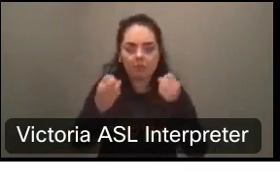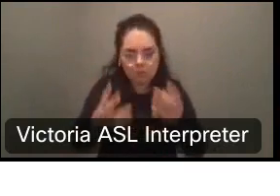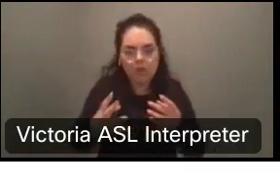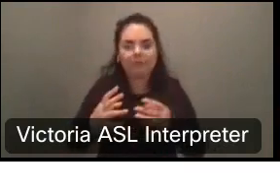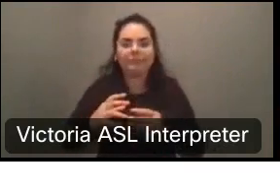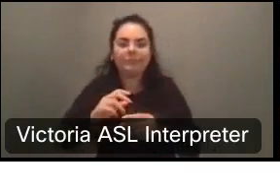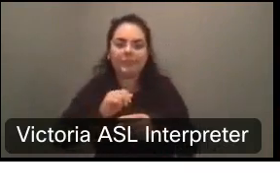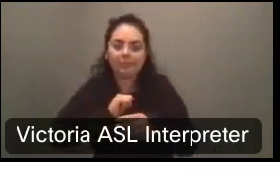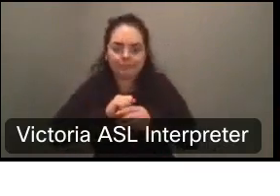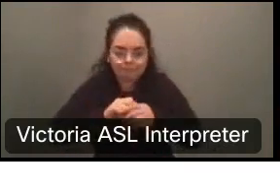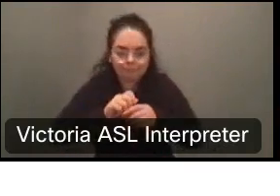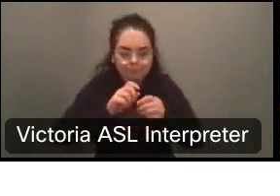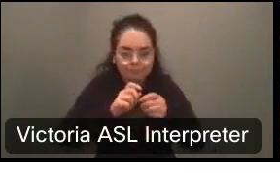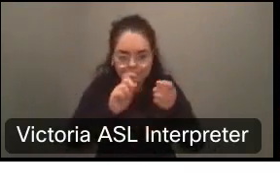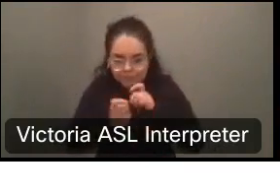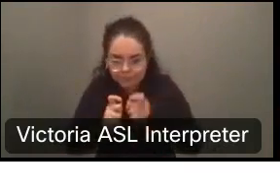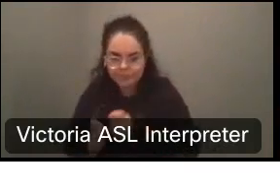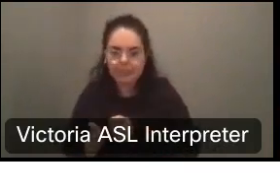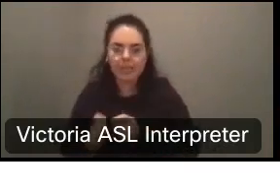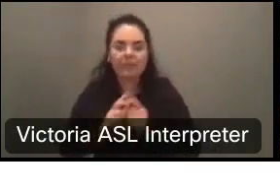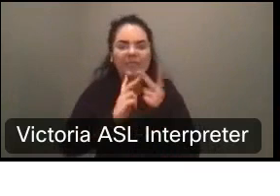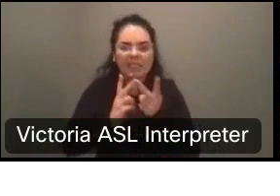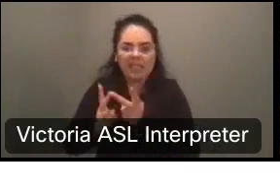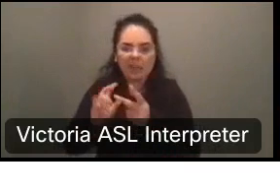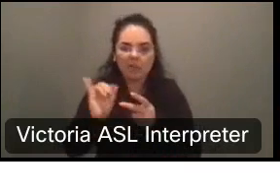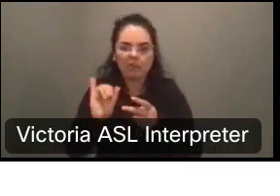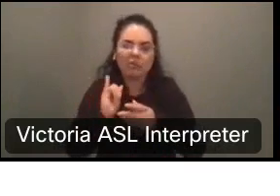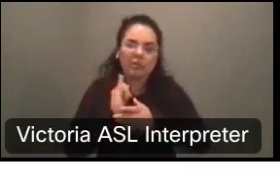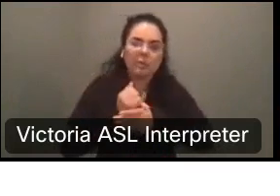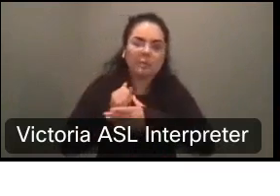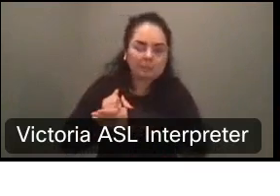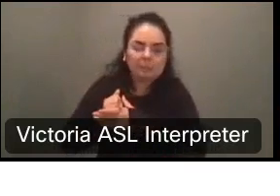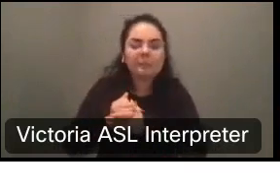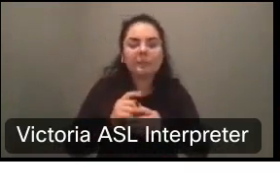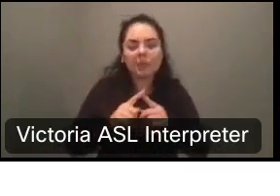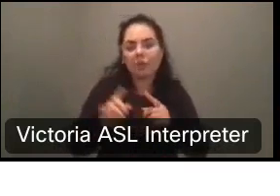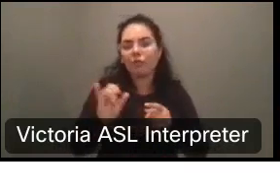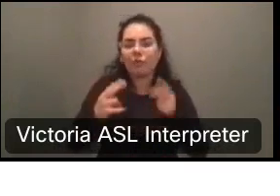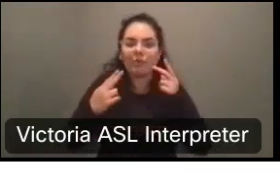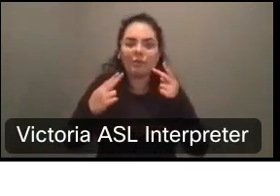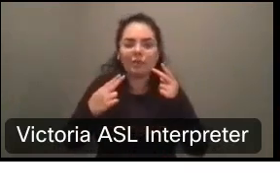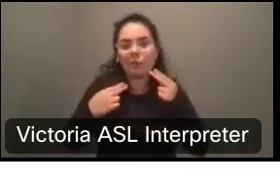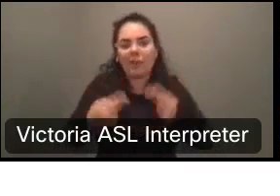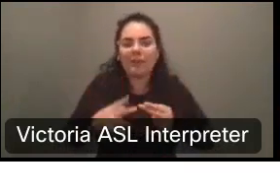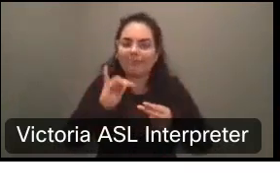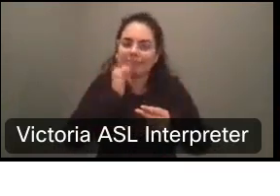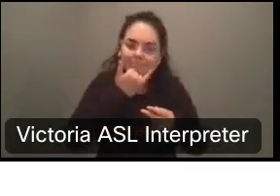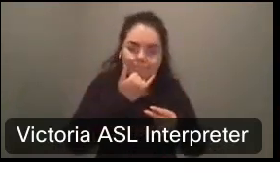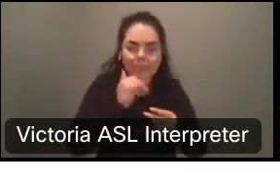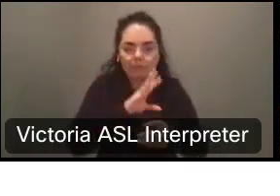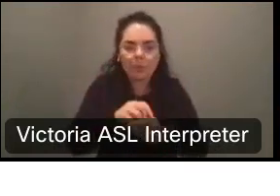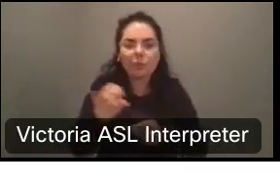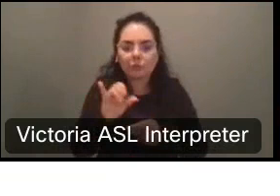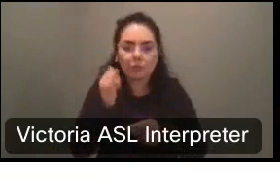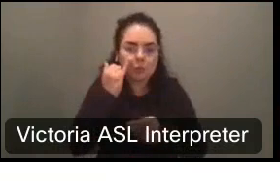having to visit these and touch it, and would also be interruptions, and then potentially human error involved inside of there as you're pushing updates or